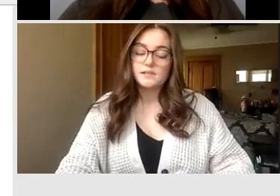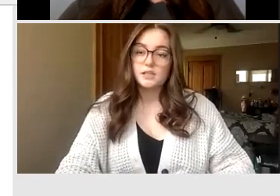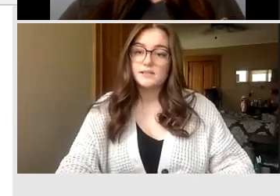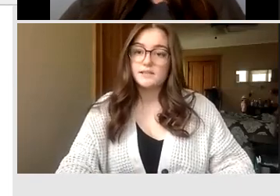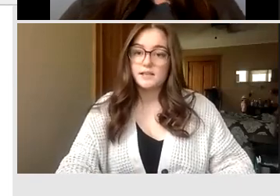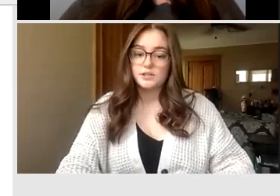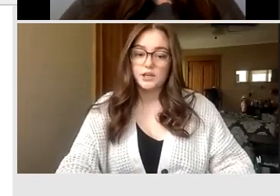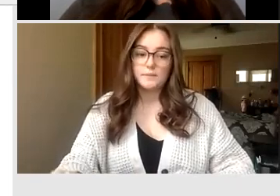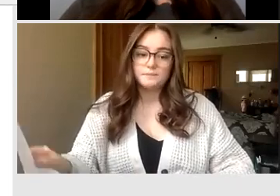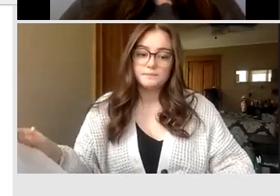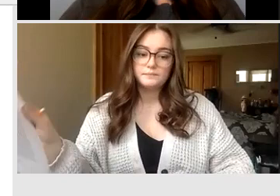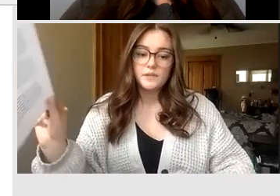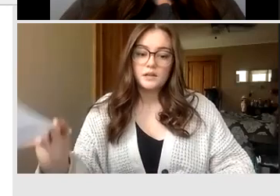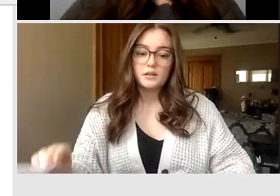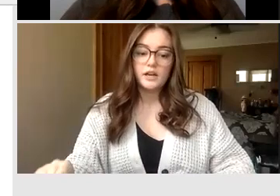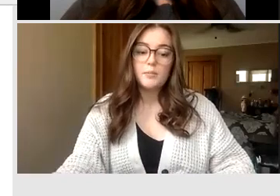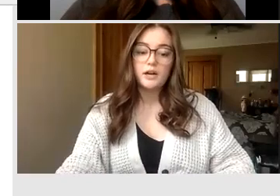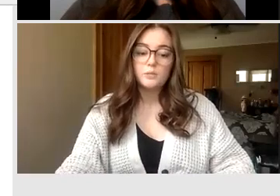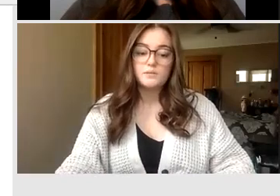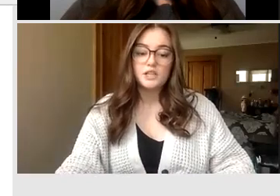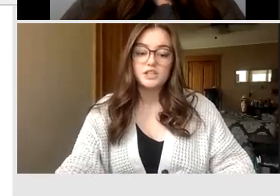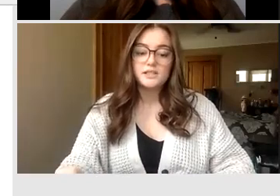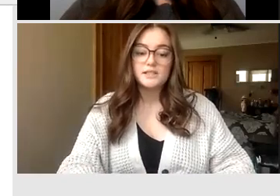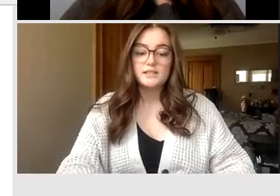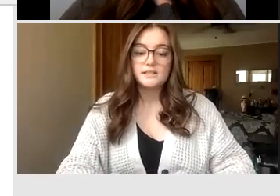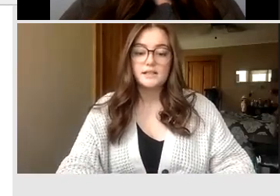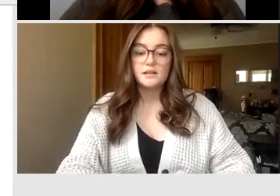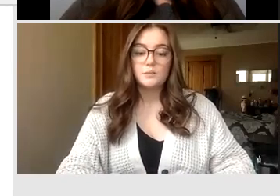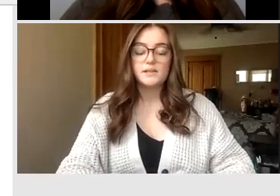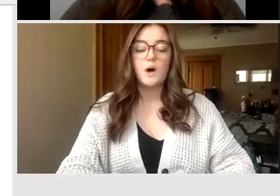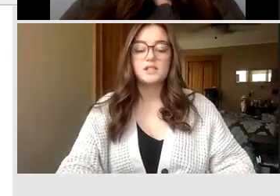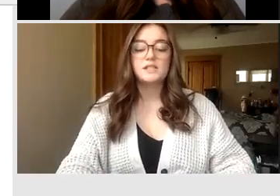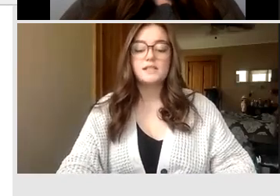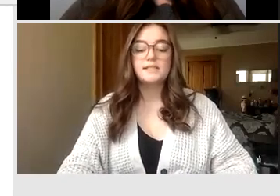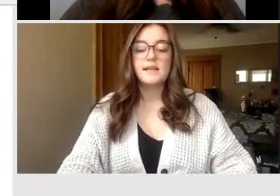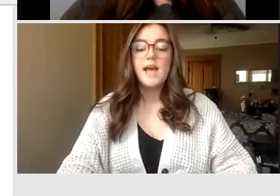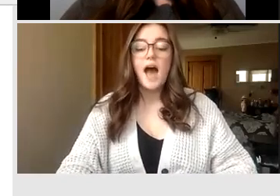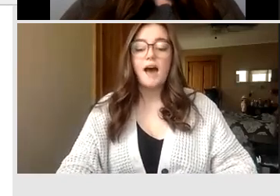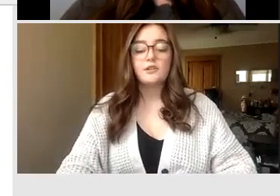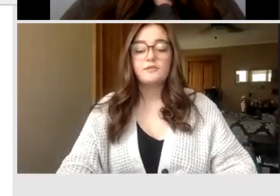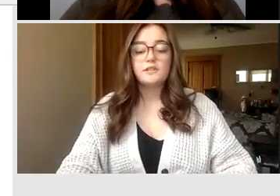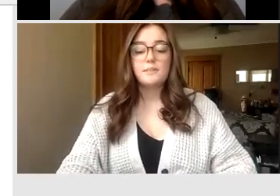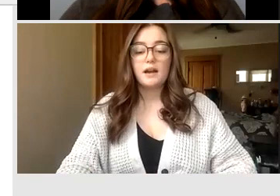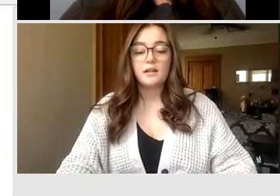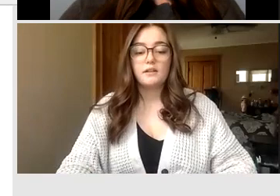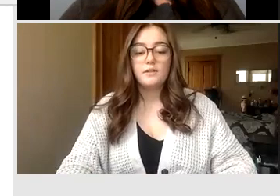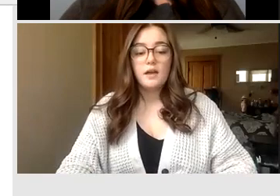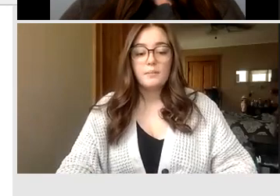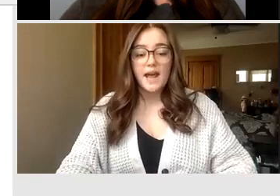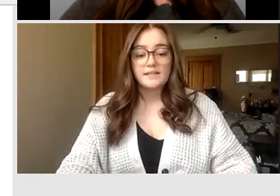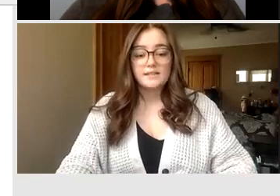famous nurses in history. Clara Barton was in Washington, D.C. after the First Battle